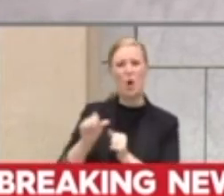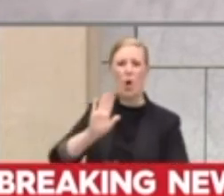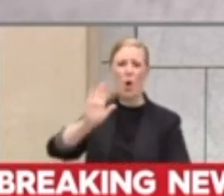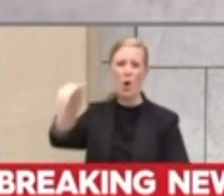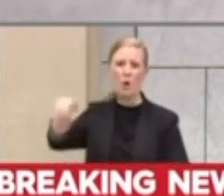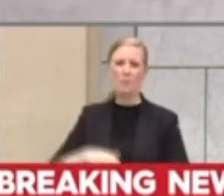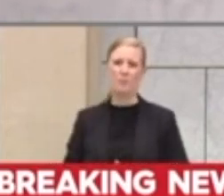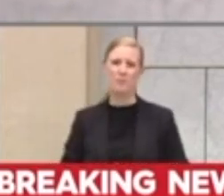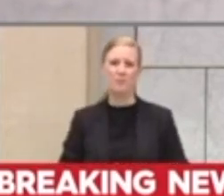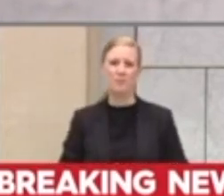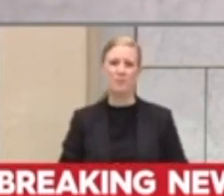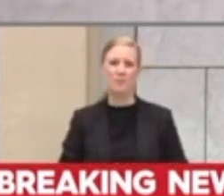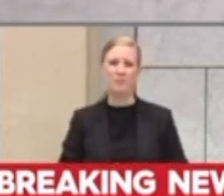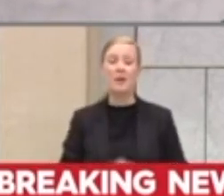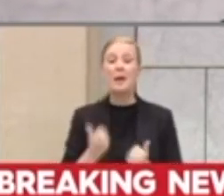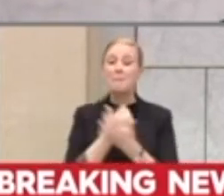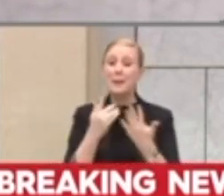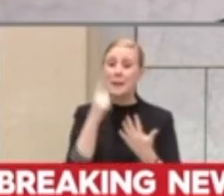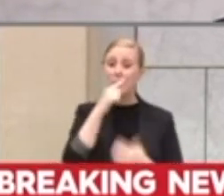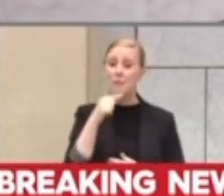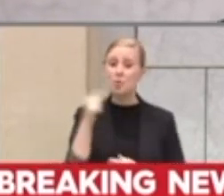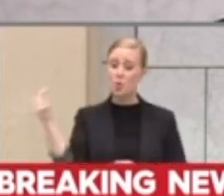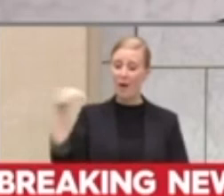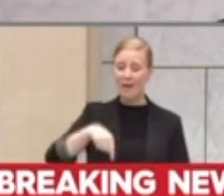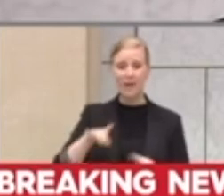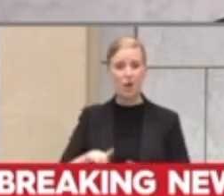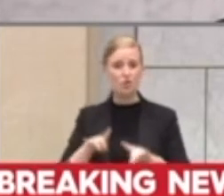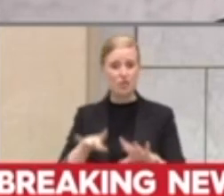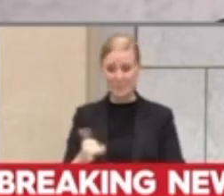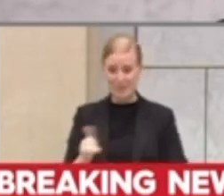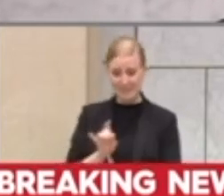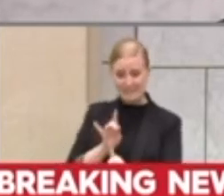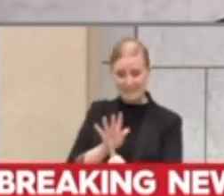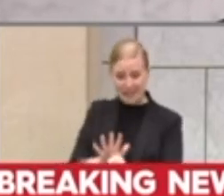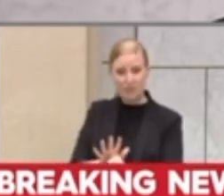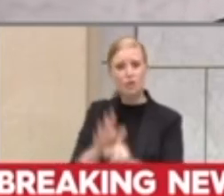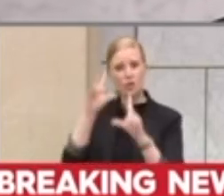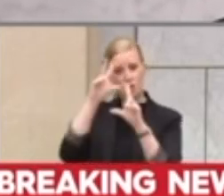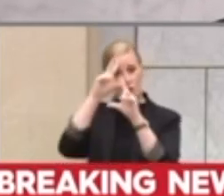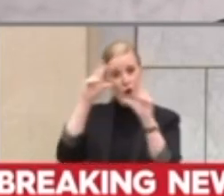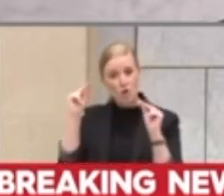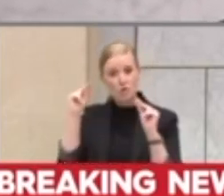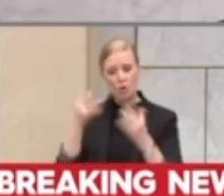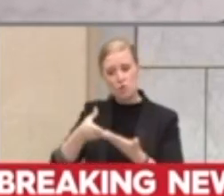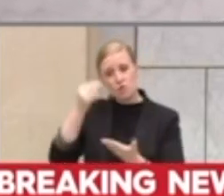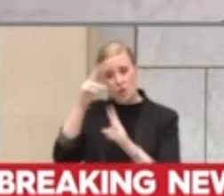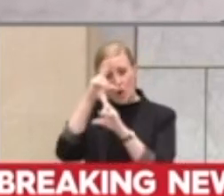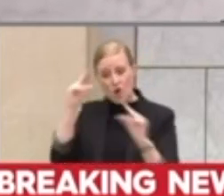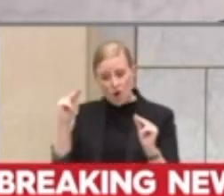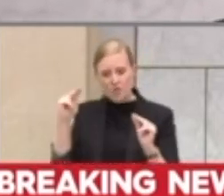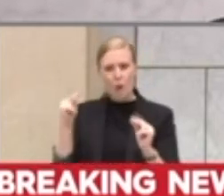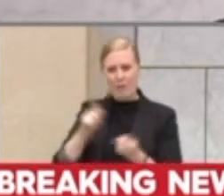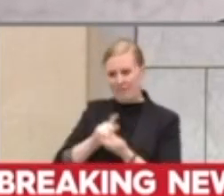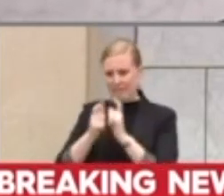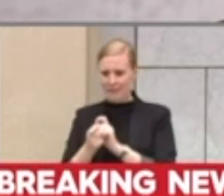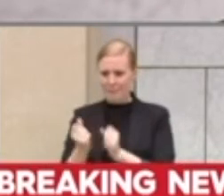restrictions on student nurses, for example. Some 20,000 additional student nurses then became available into our health system. That's very